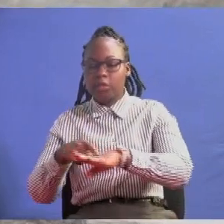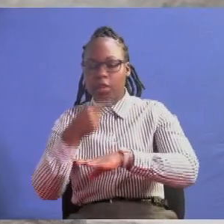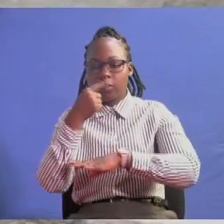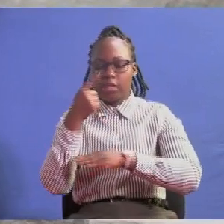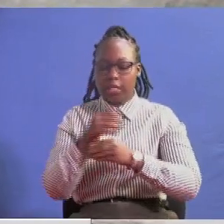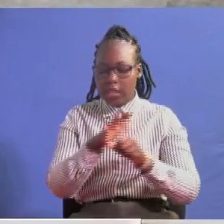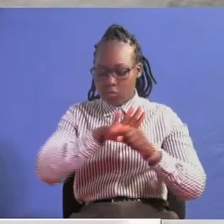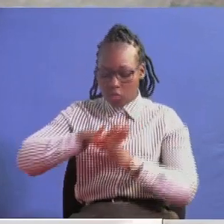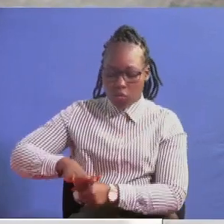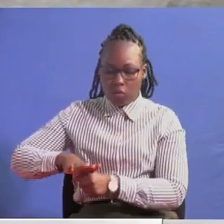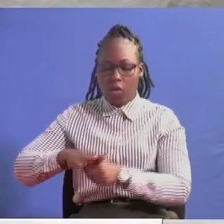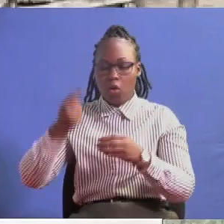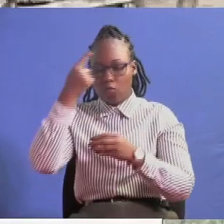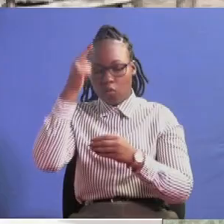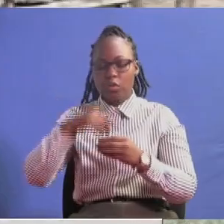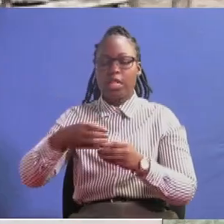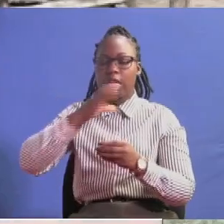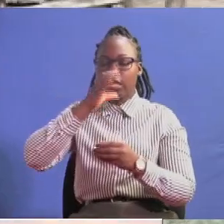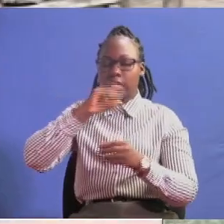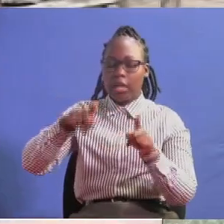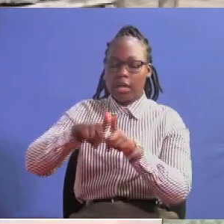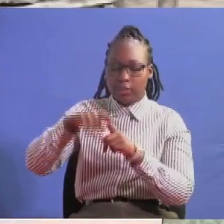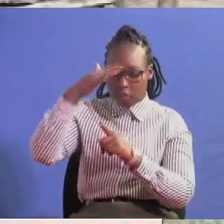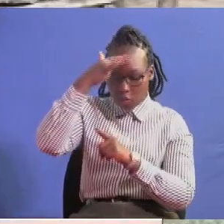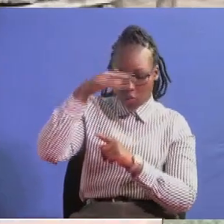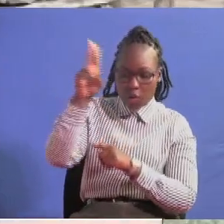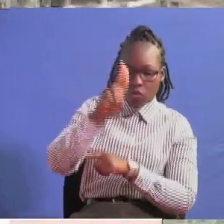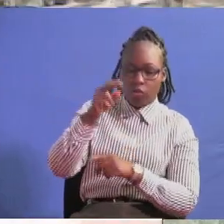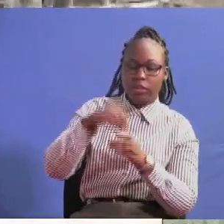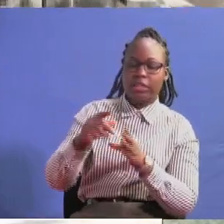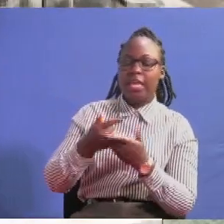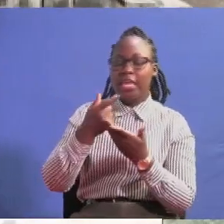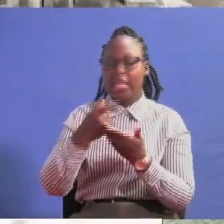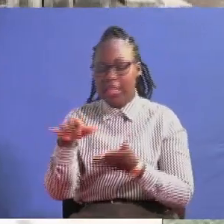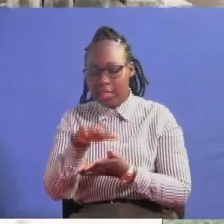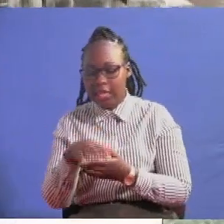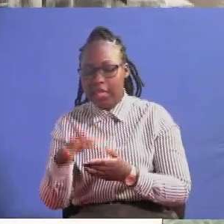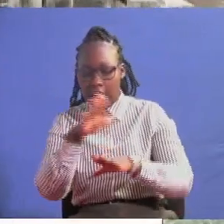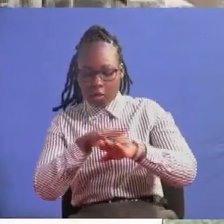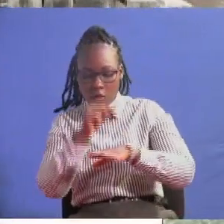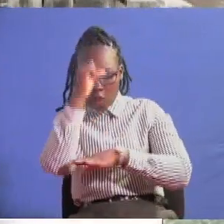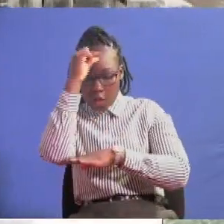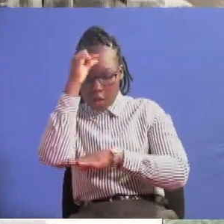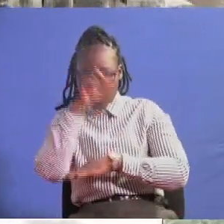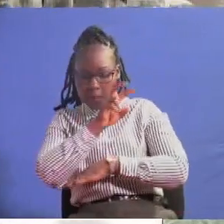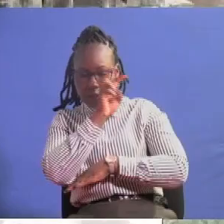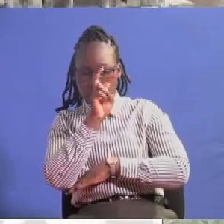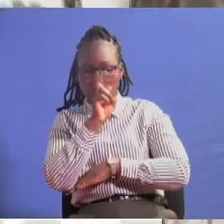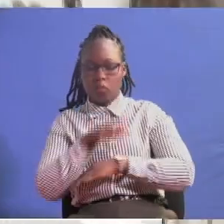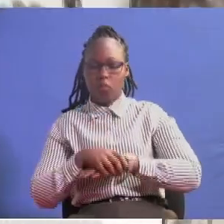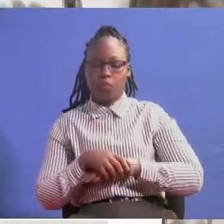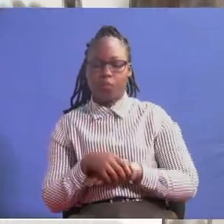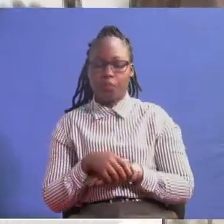they attributed to rampant drug and substance abuse in the area, and called on the government to intervene. Na